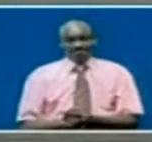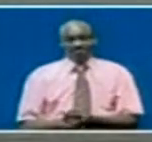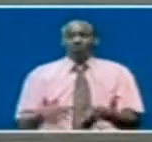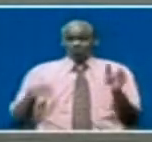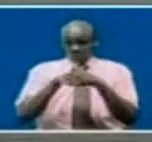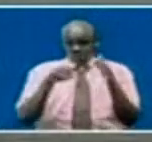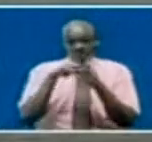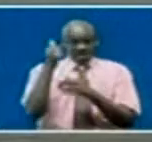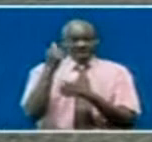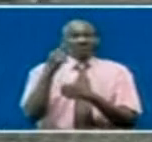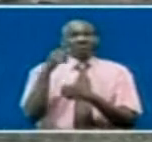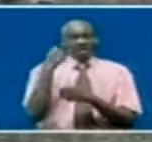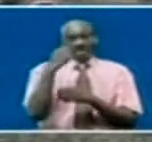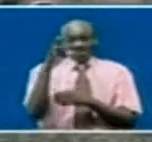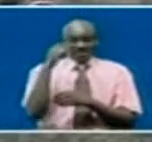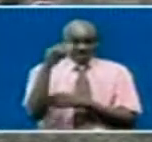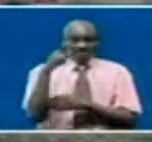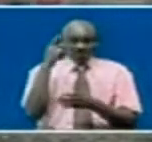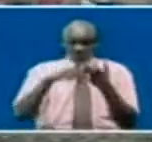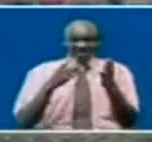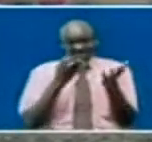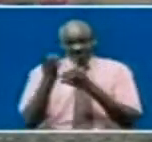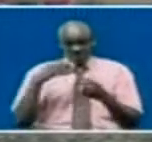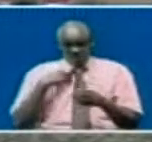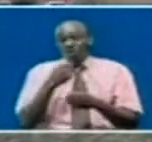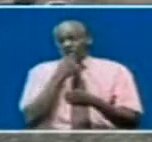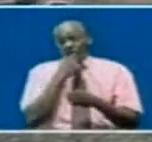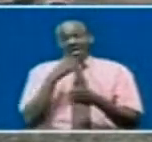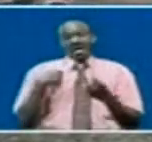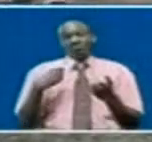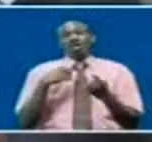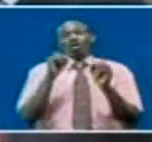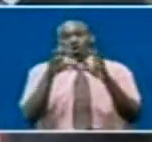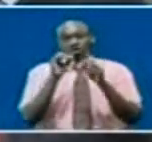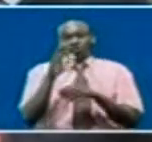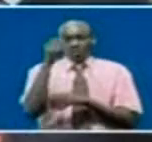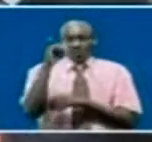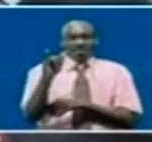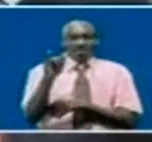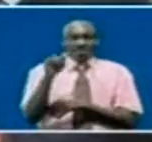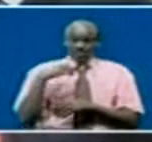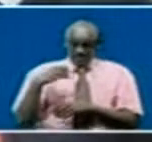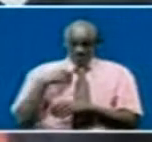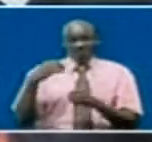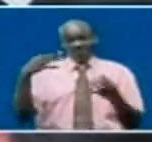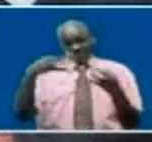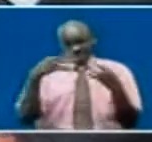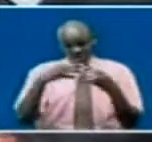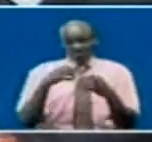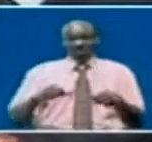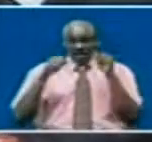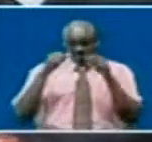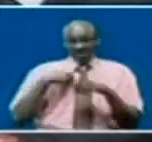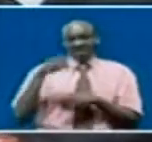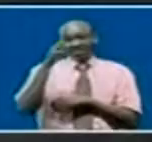Football Kenya Federation is yet to fully acquire the services of Gor Mahia coach Bobby Williamson. Let me answer you. Federation Chairman Sam Nyamoya says